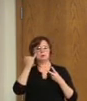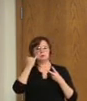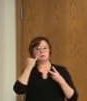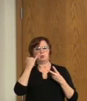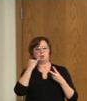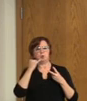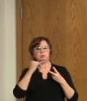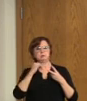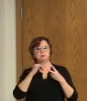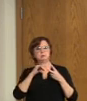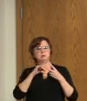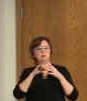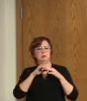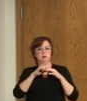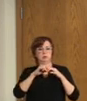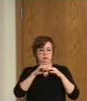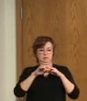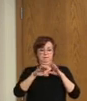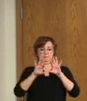elder care, that remains.